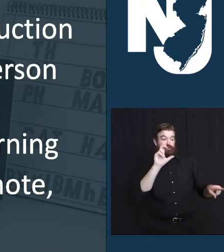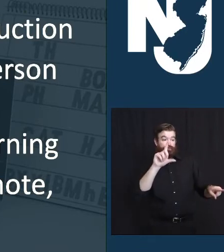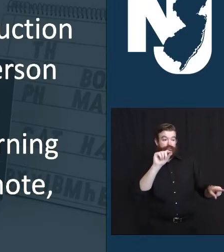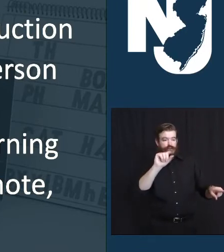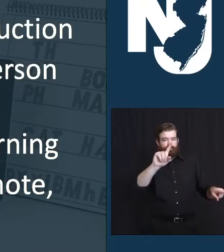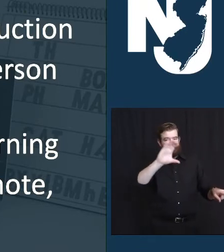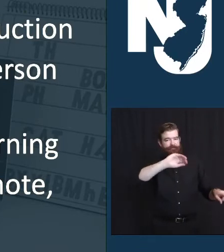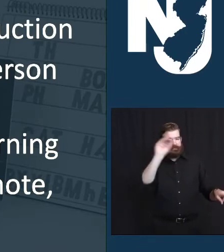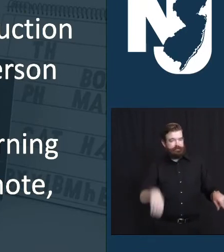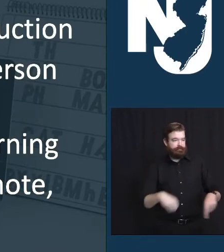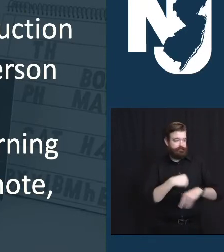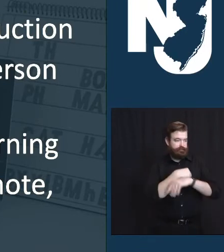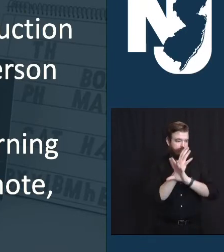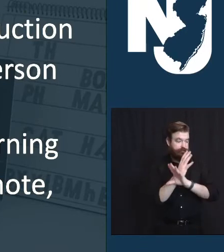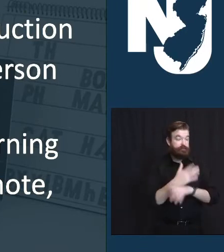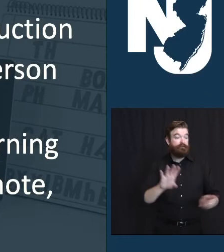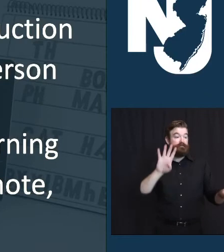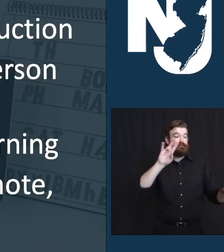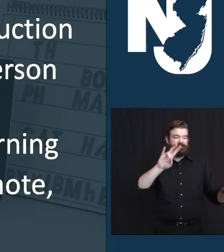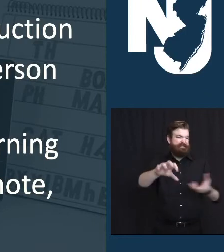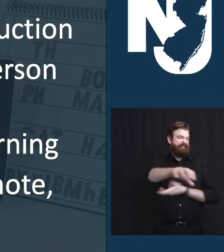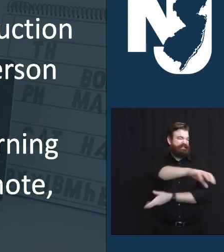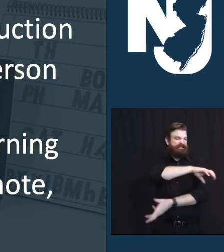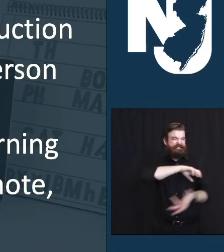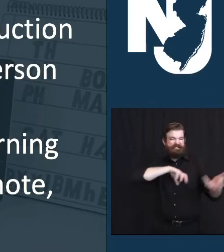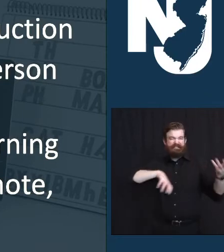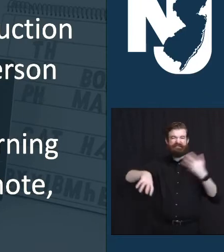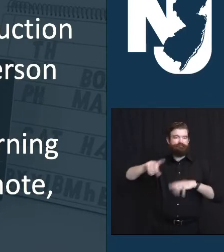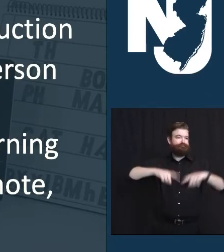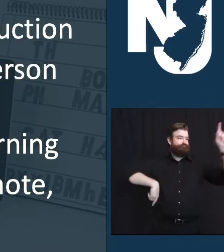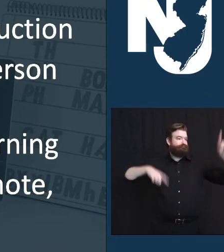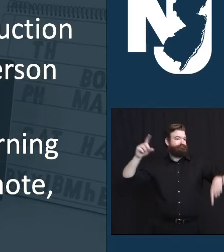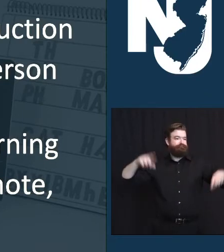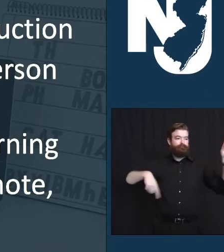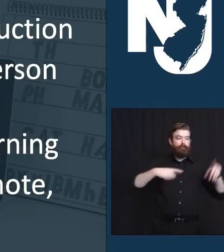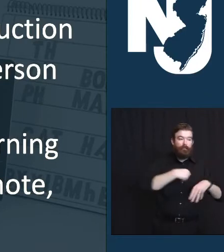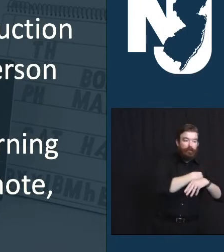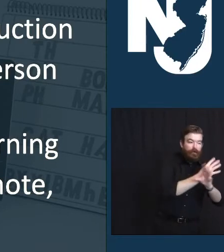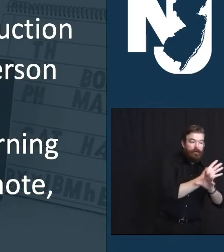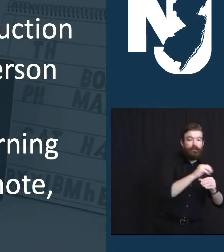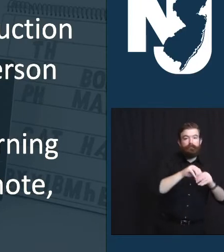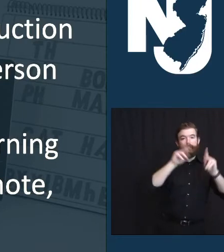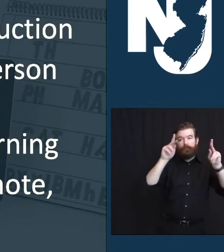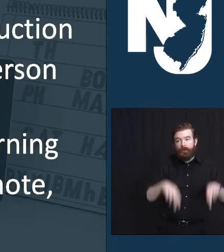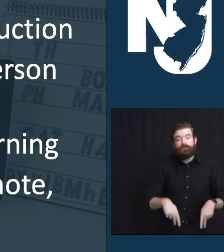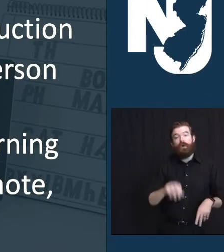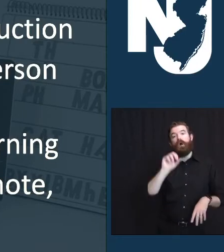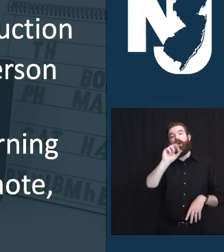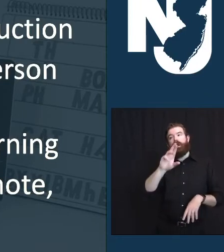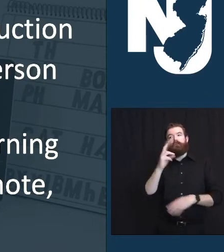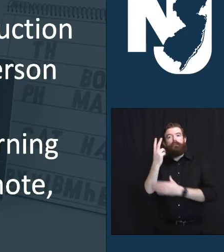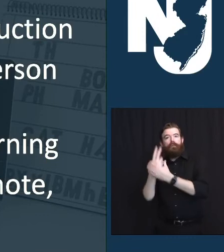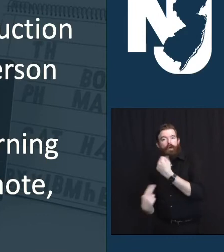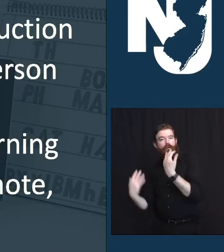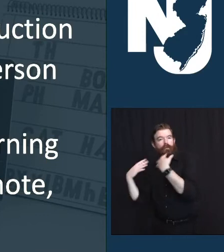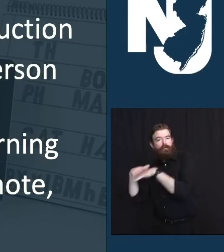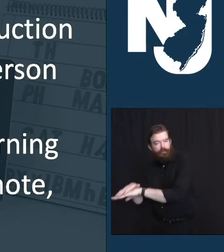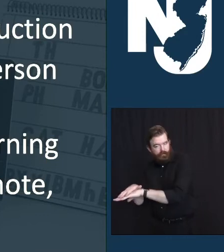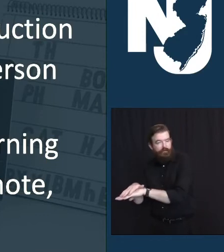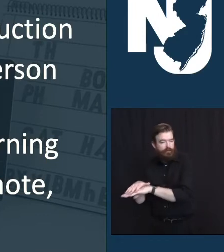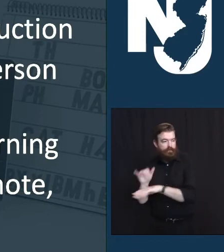all remote, in-person, or hybrid learning across their buildings. We do believe that at least some of the transition to all